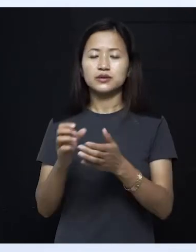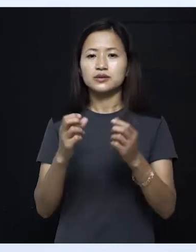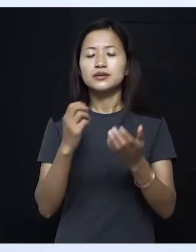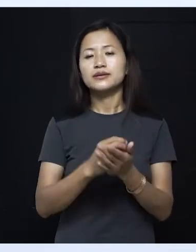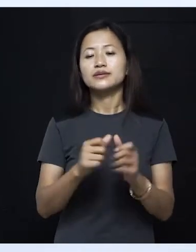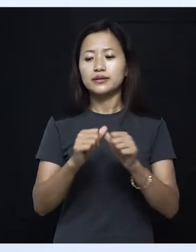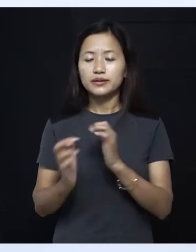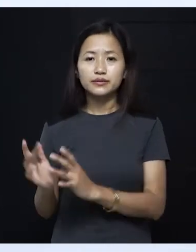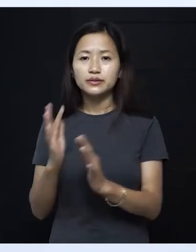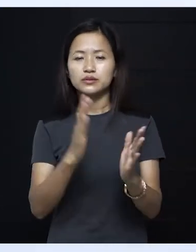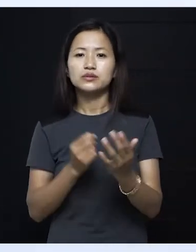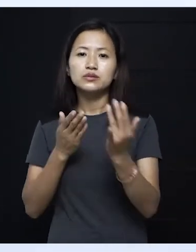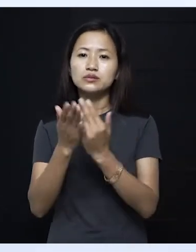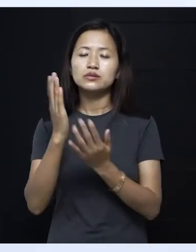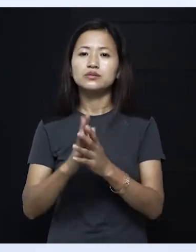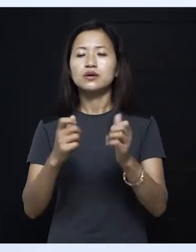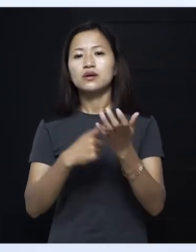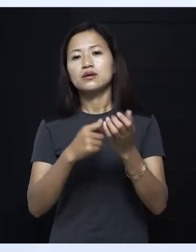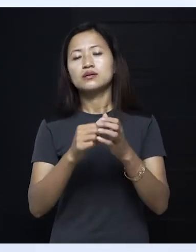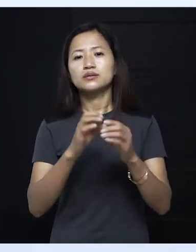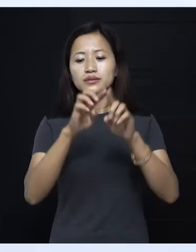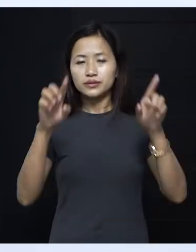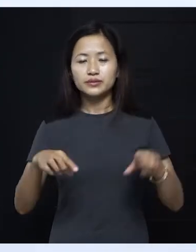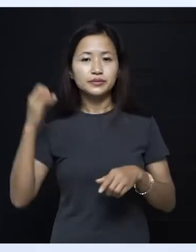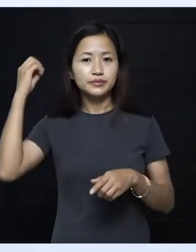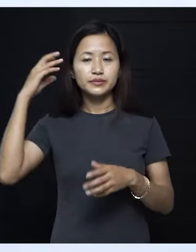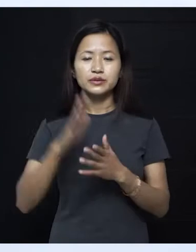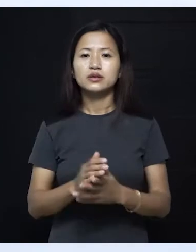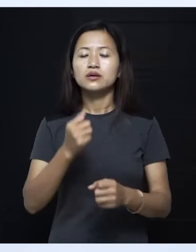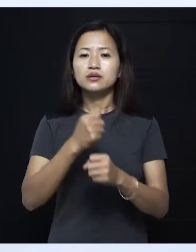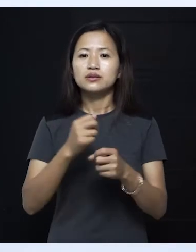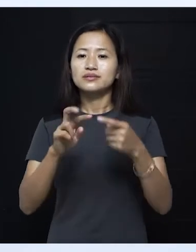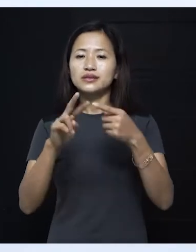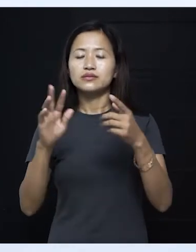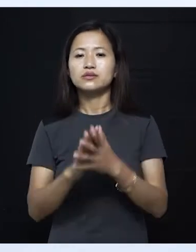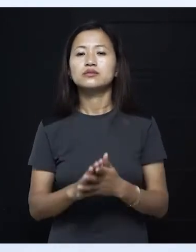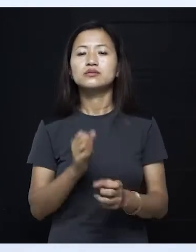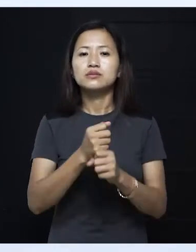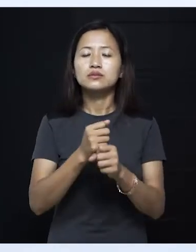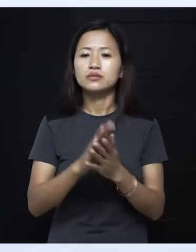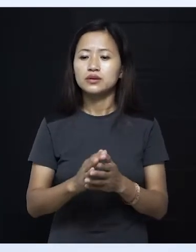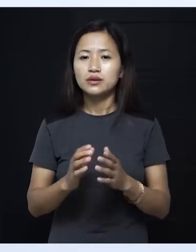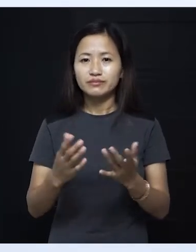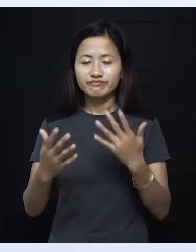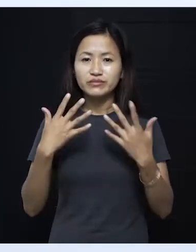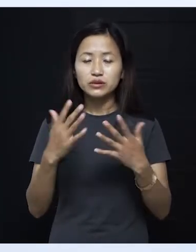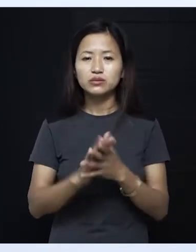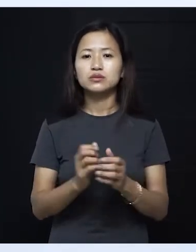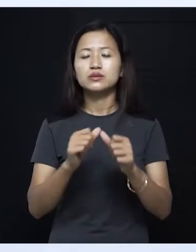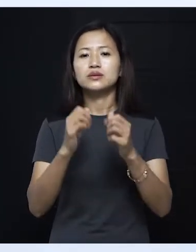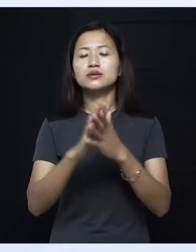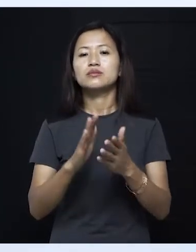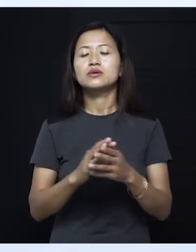means through radios and television, okay, the government, they were able to make the farmers be aware of all